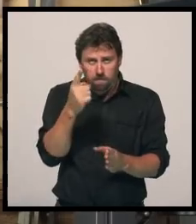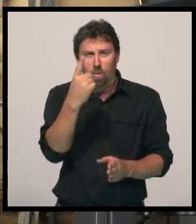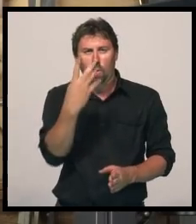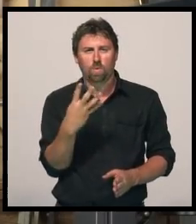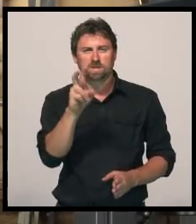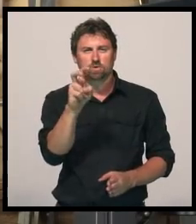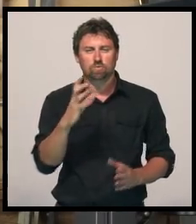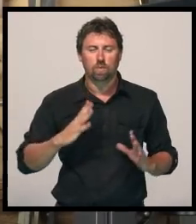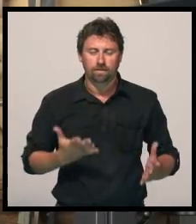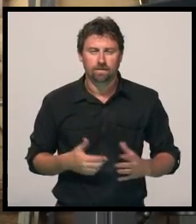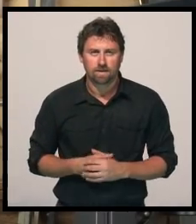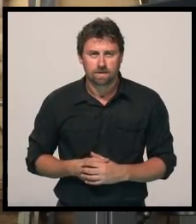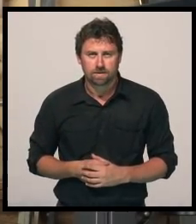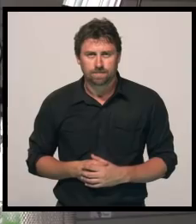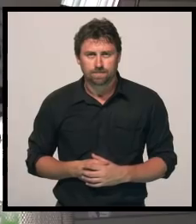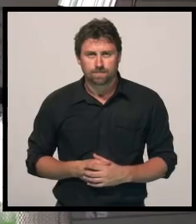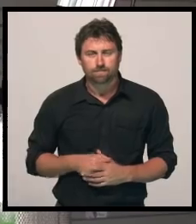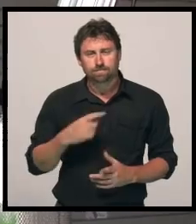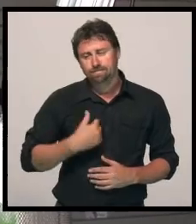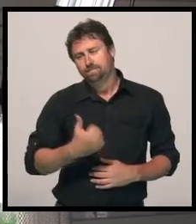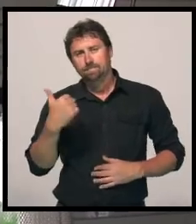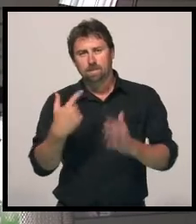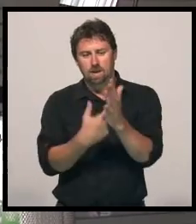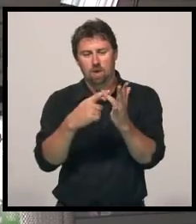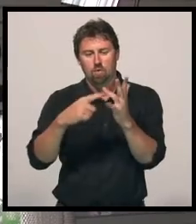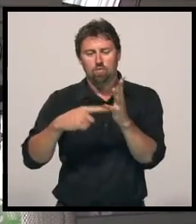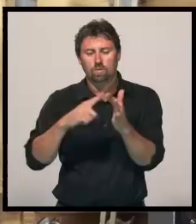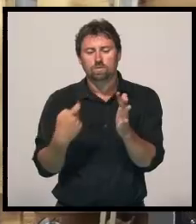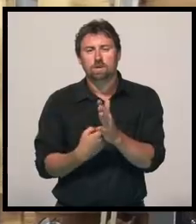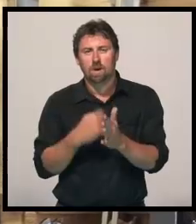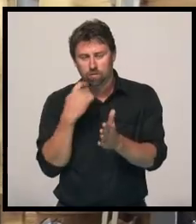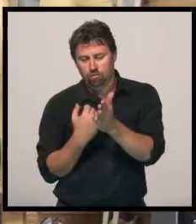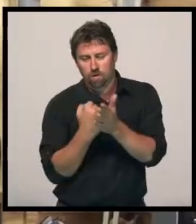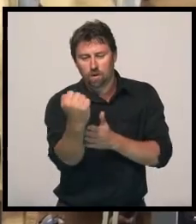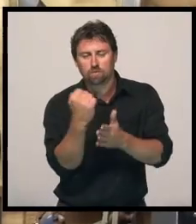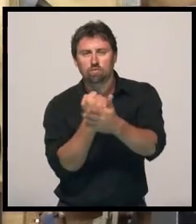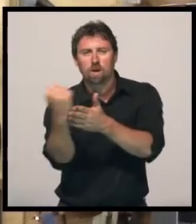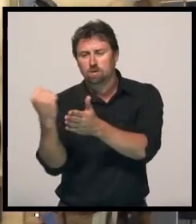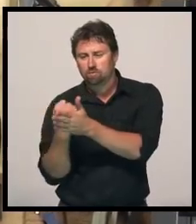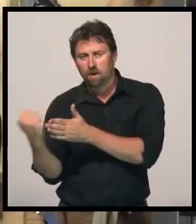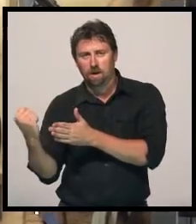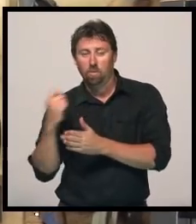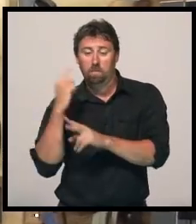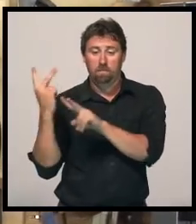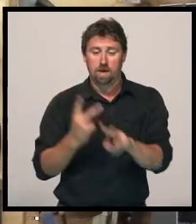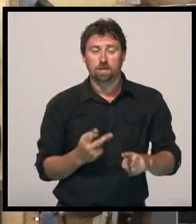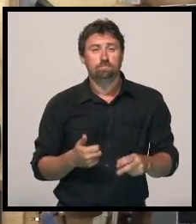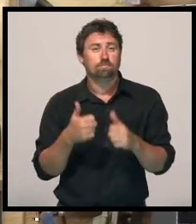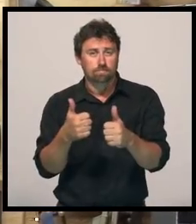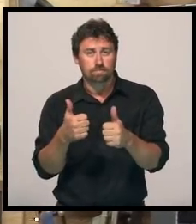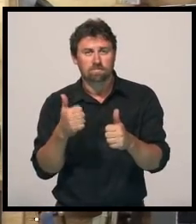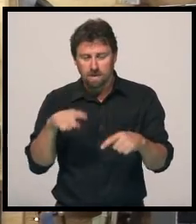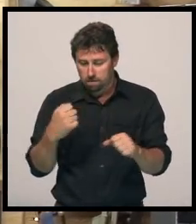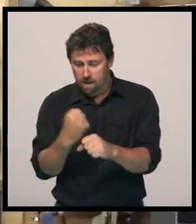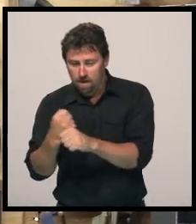me a quarter inch dado, if you like. So, let's whip over to the router. And we'll quickly route all these. And then we'll come back